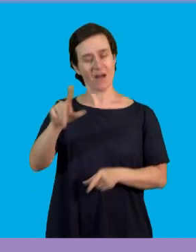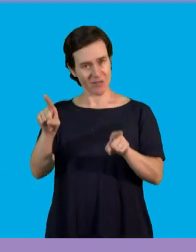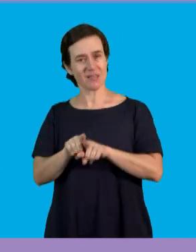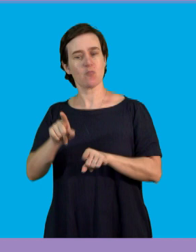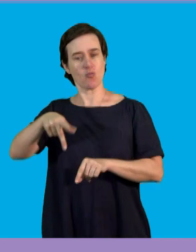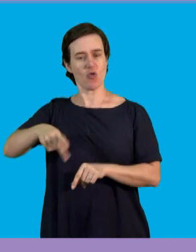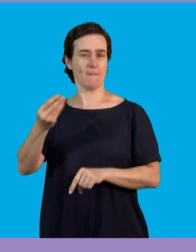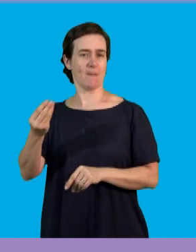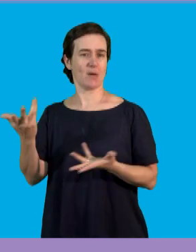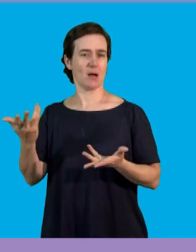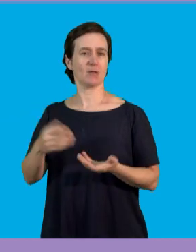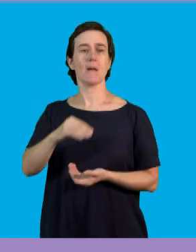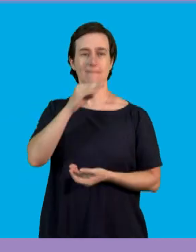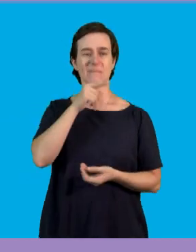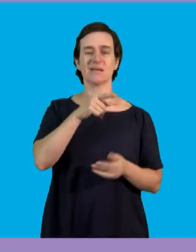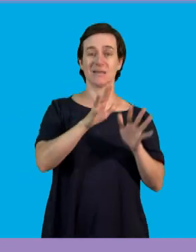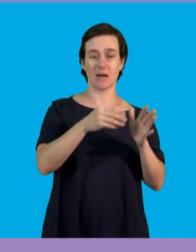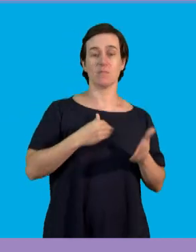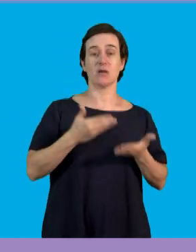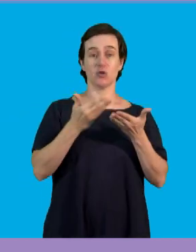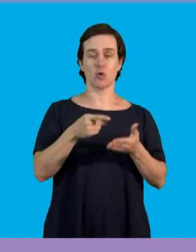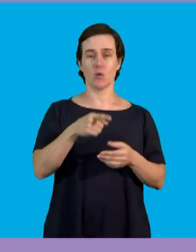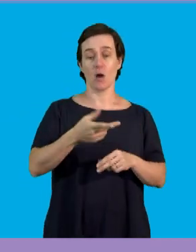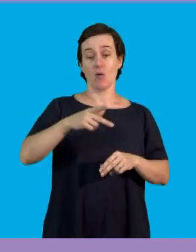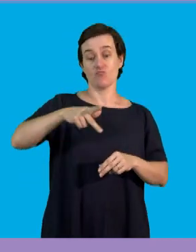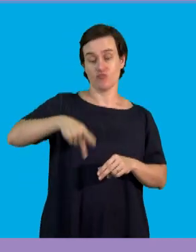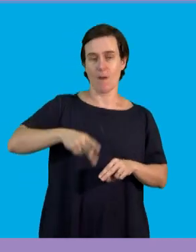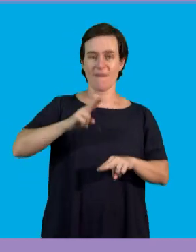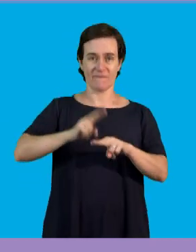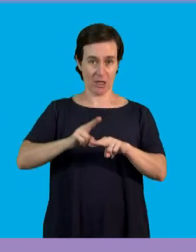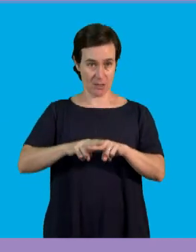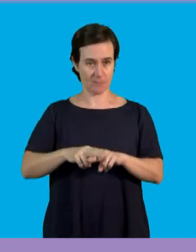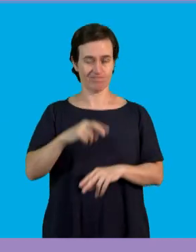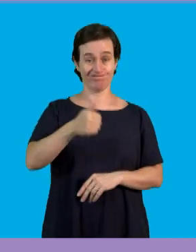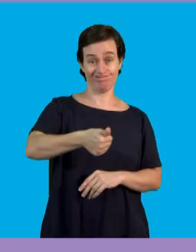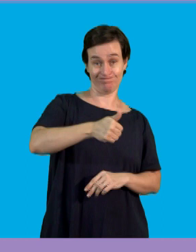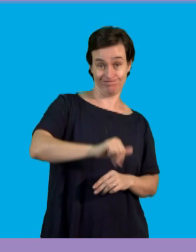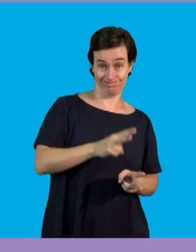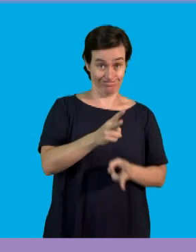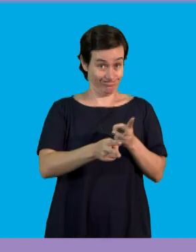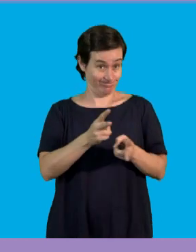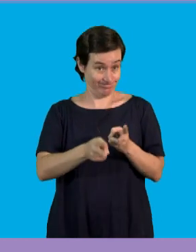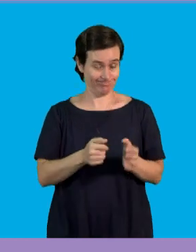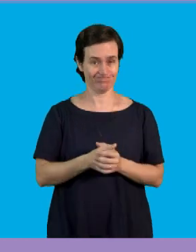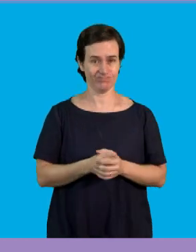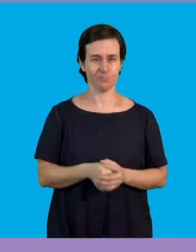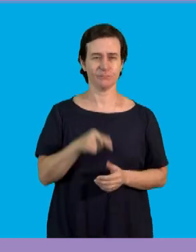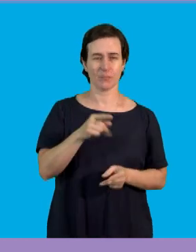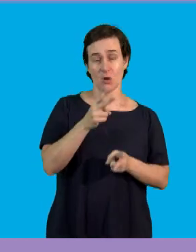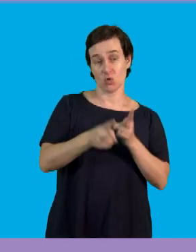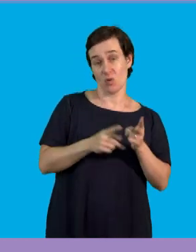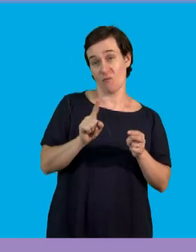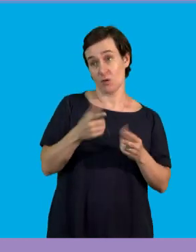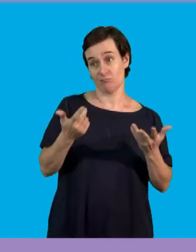is a prime number. So this means I've represented 10 as my prime factors. The next number is 12. So we know